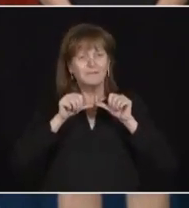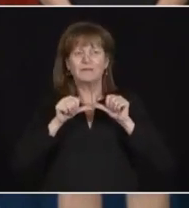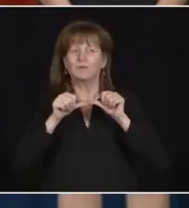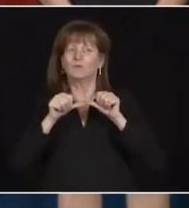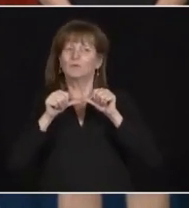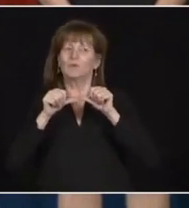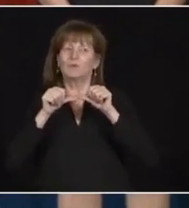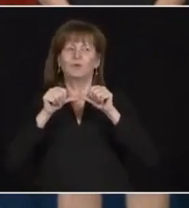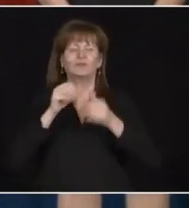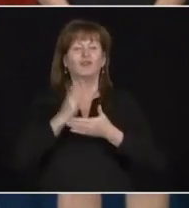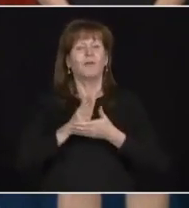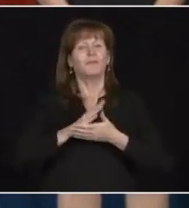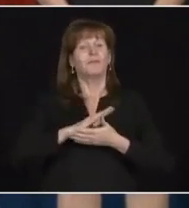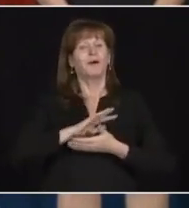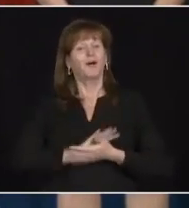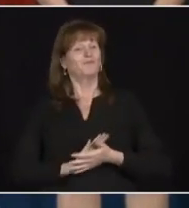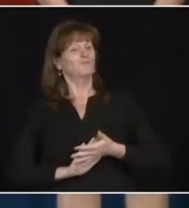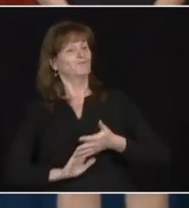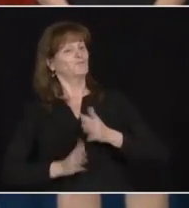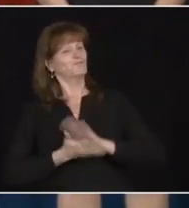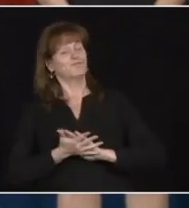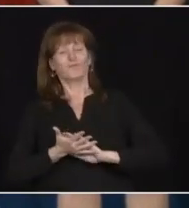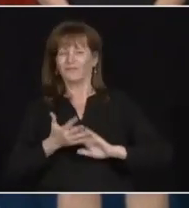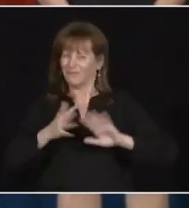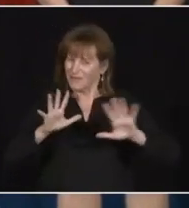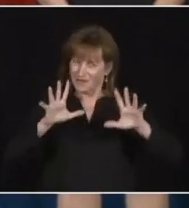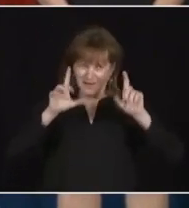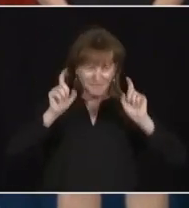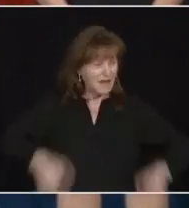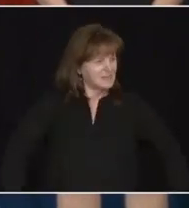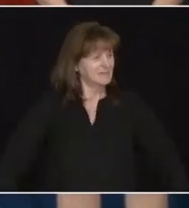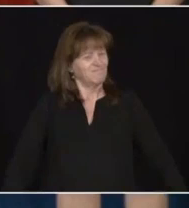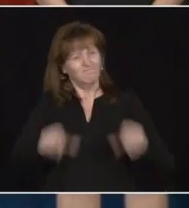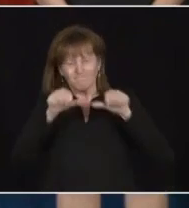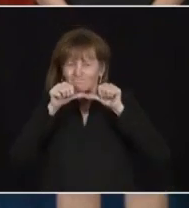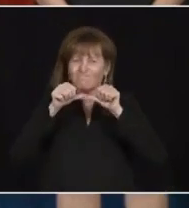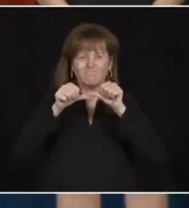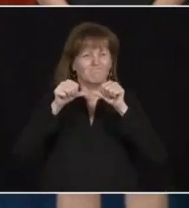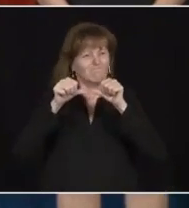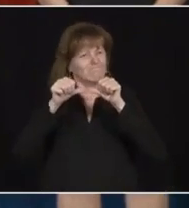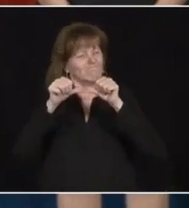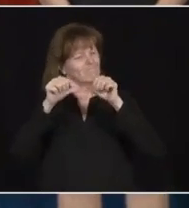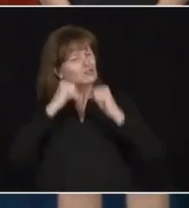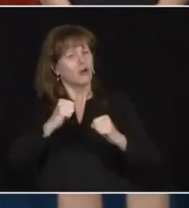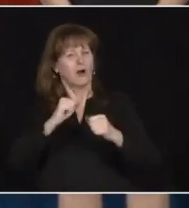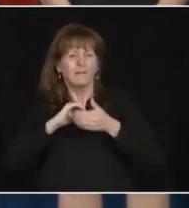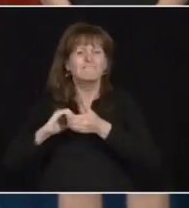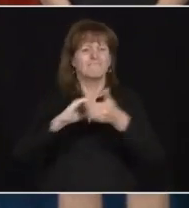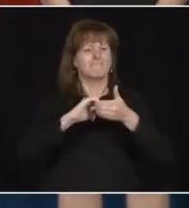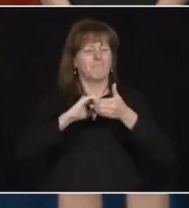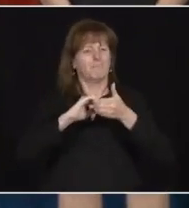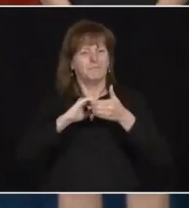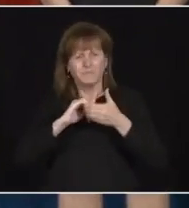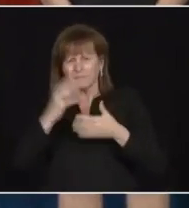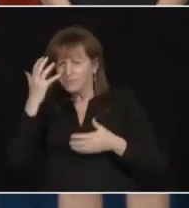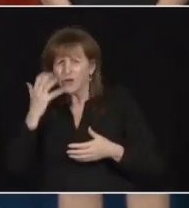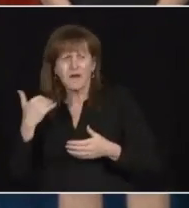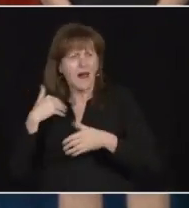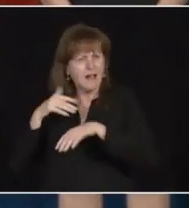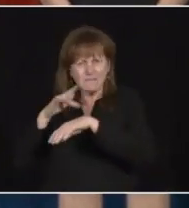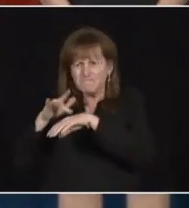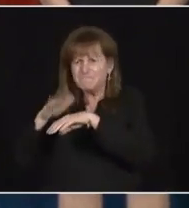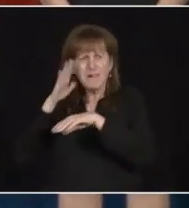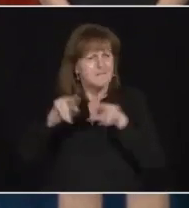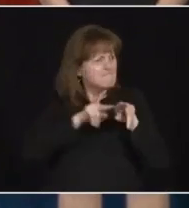now. We must stay strong. Our hospitals have capacity, our team is stockpiling